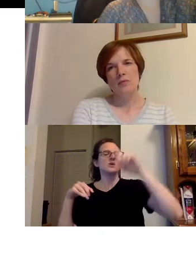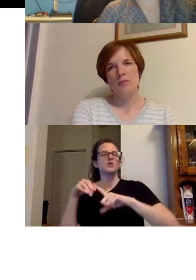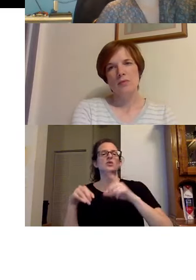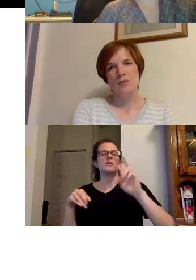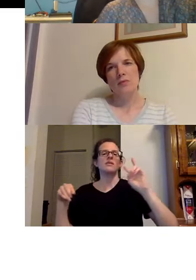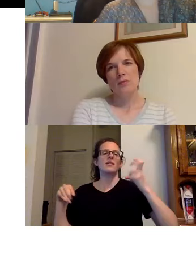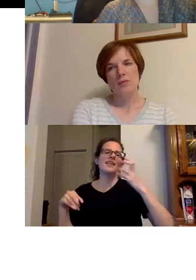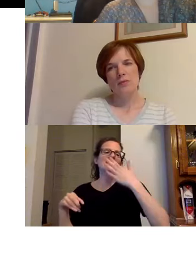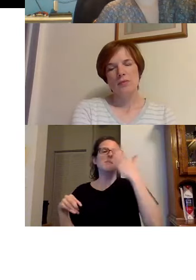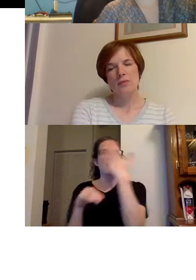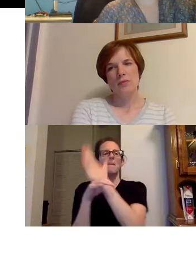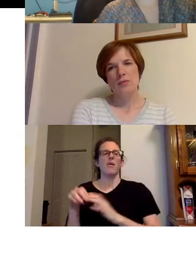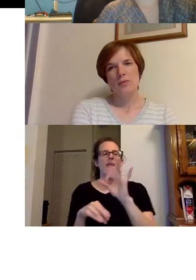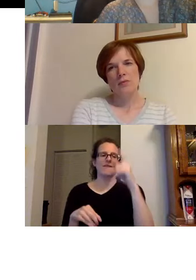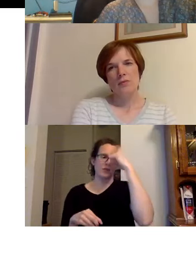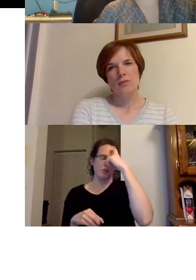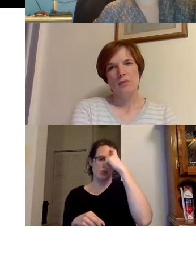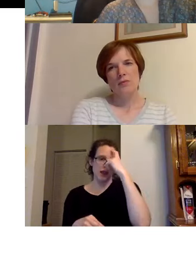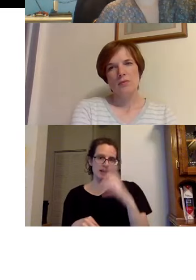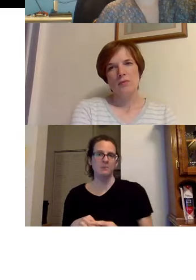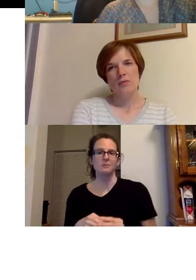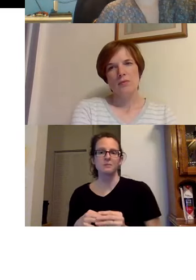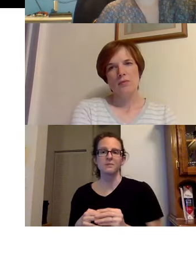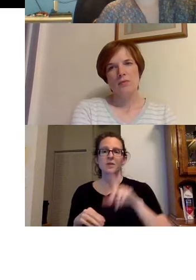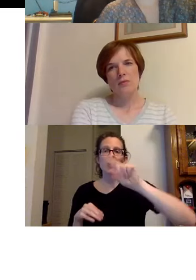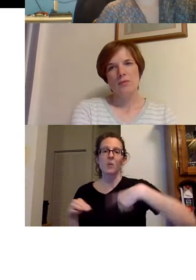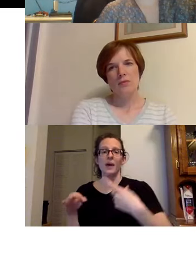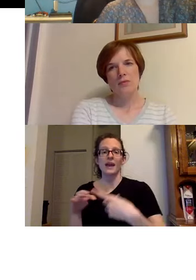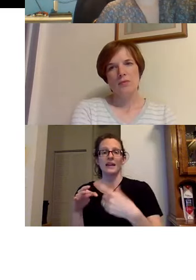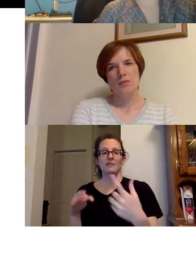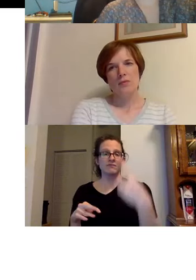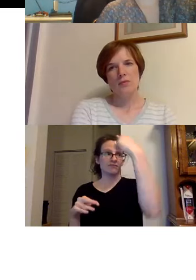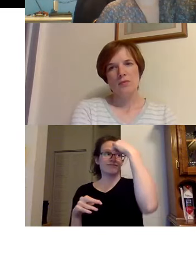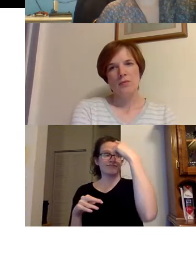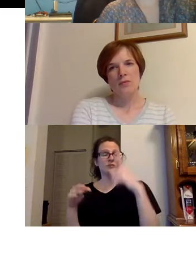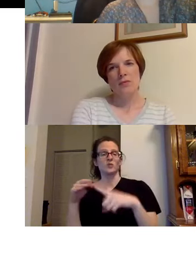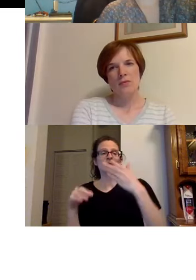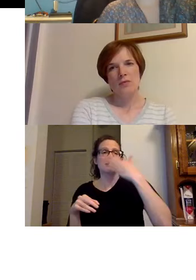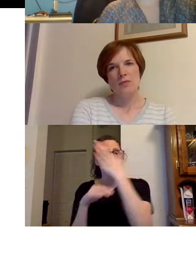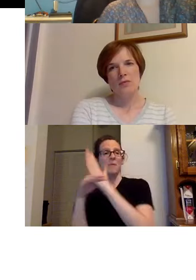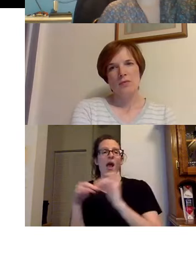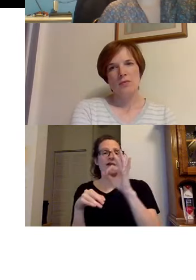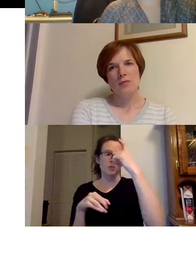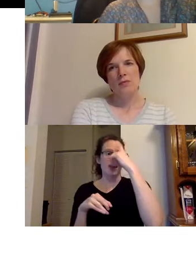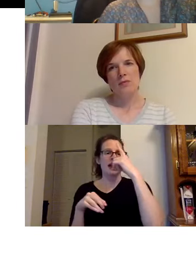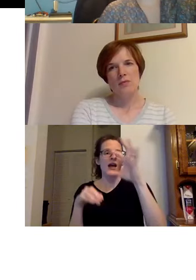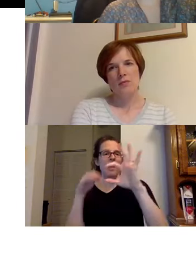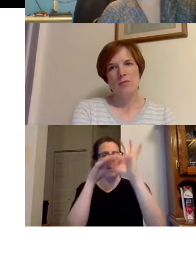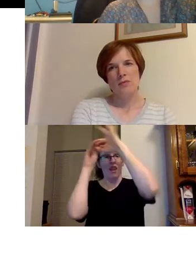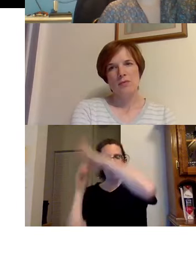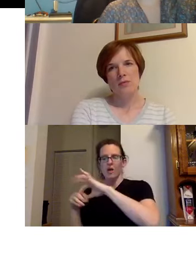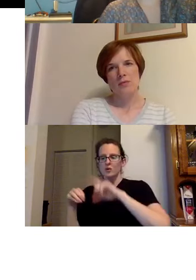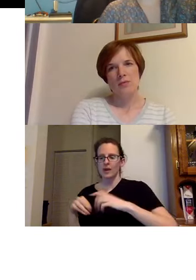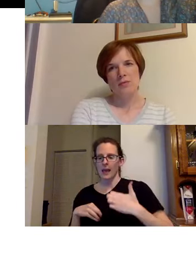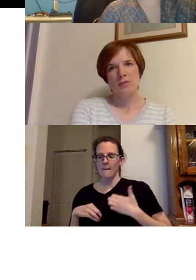sense of smell. And then when it hits that part of our brain, it immediately goes to the limbic system,